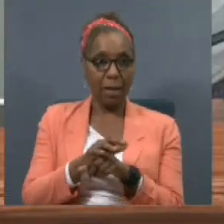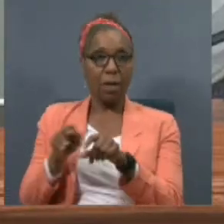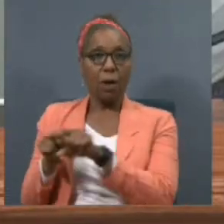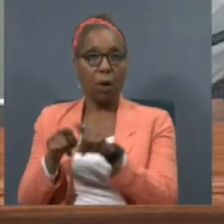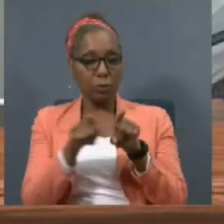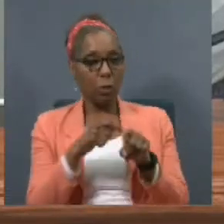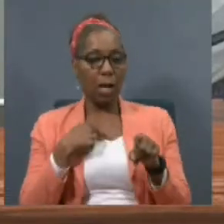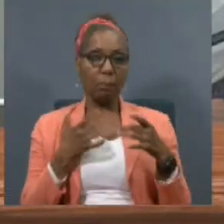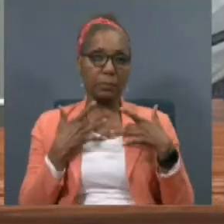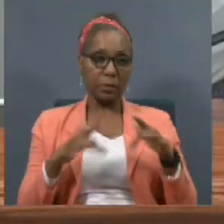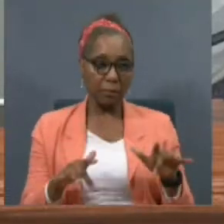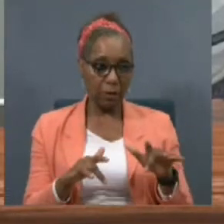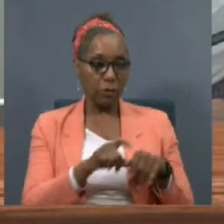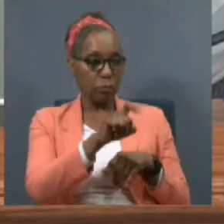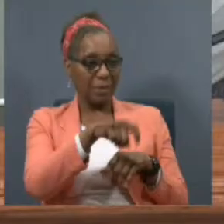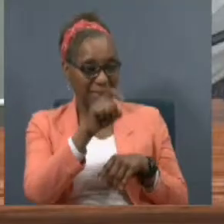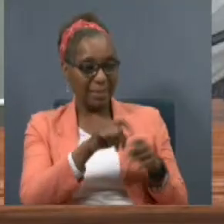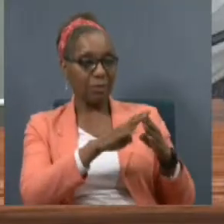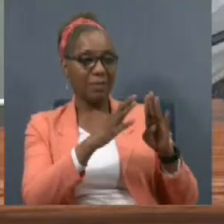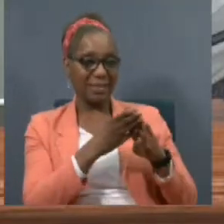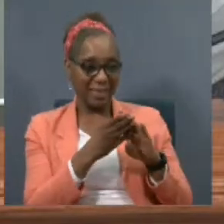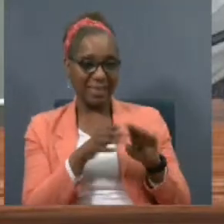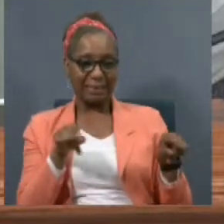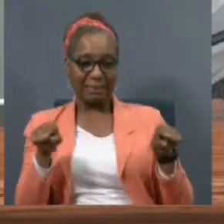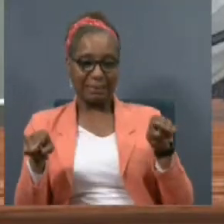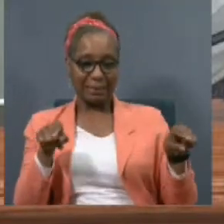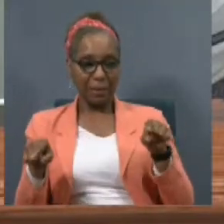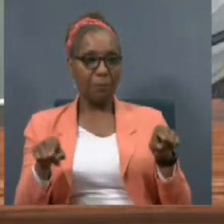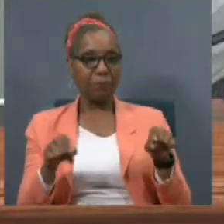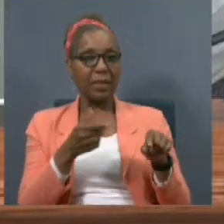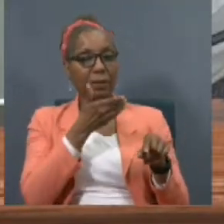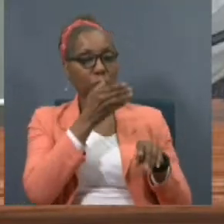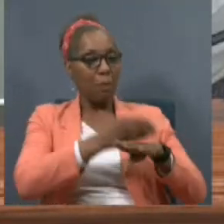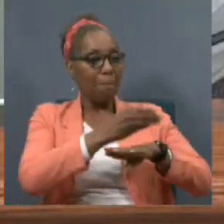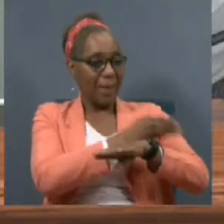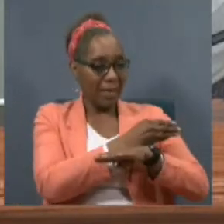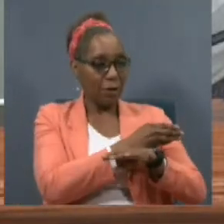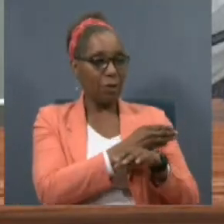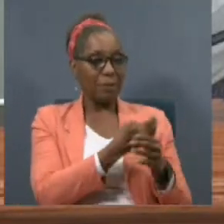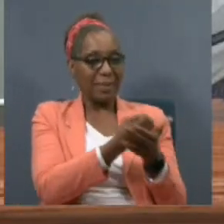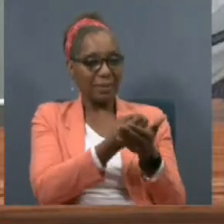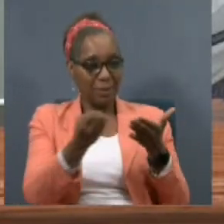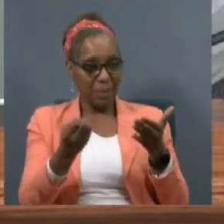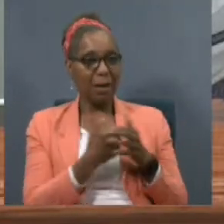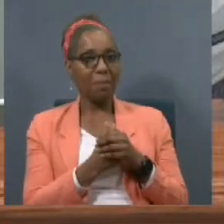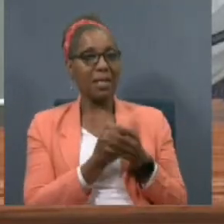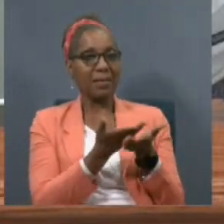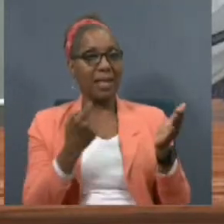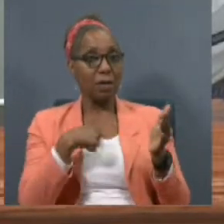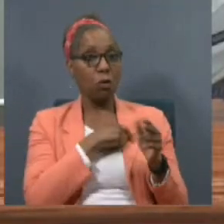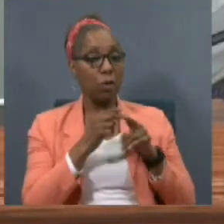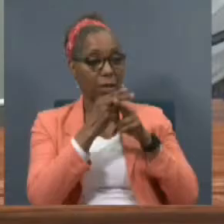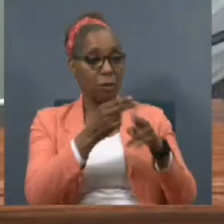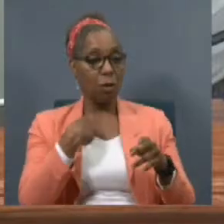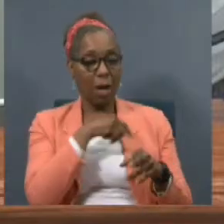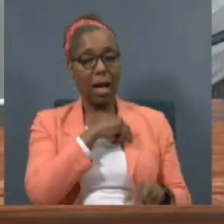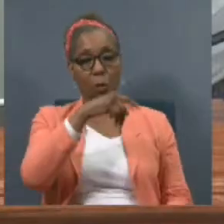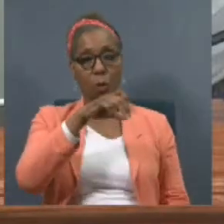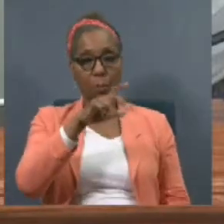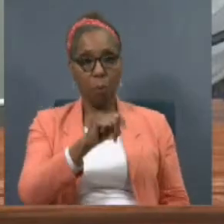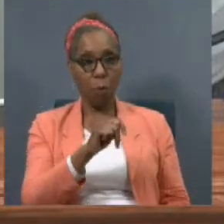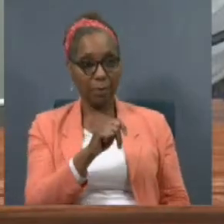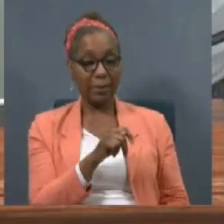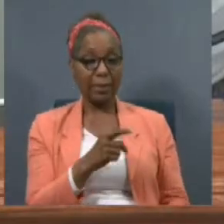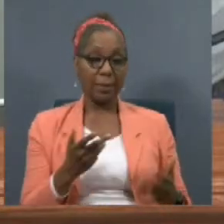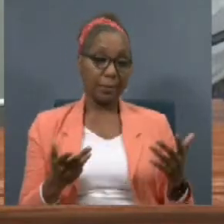also super sensitive to the needs of the city to better this economic driver that we call our port. And